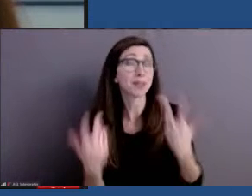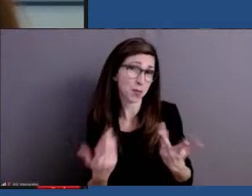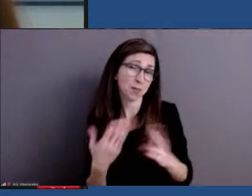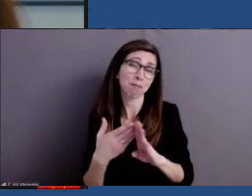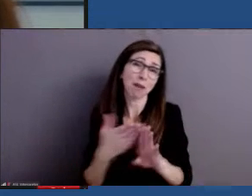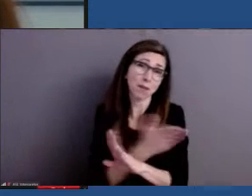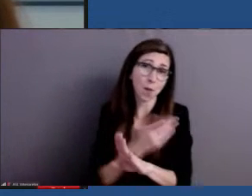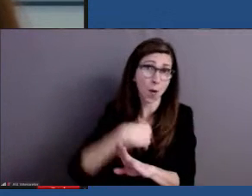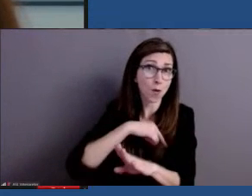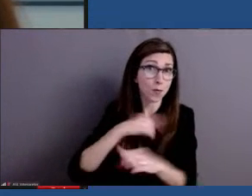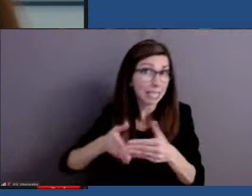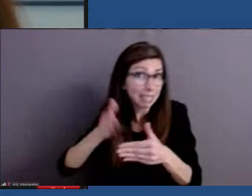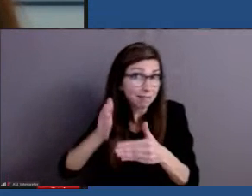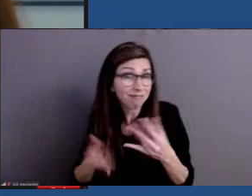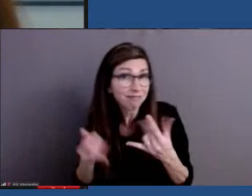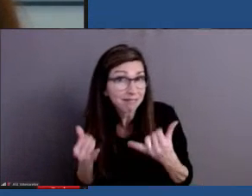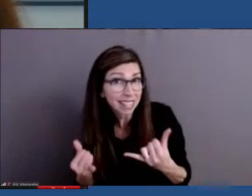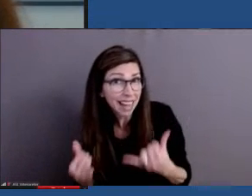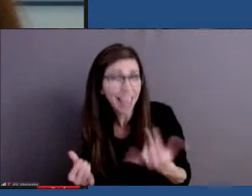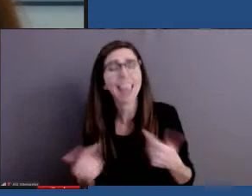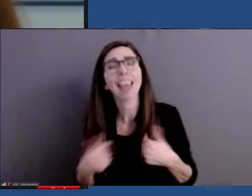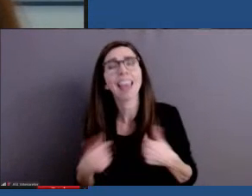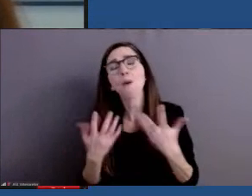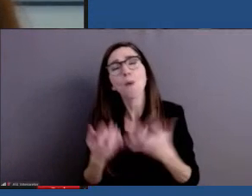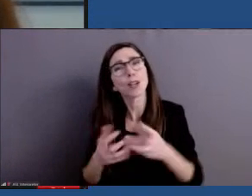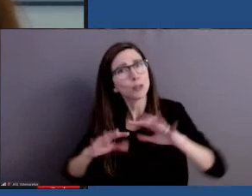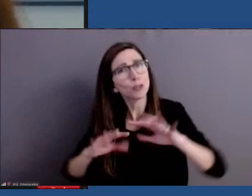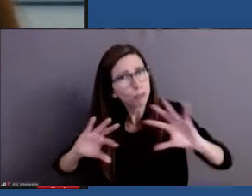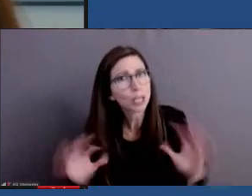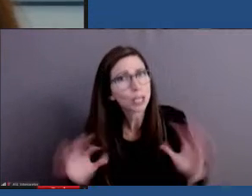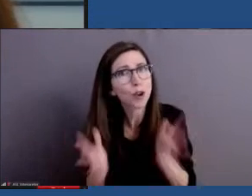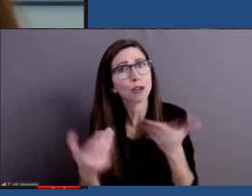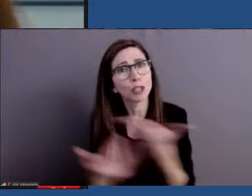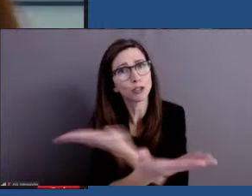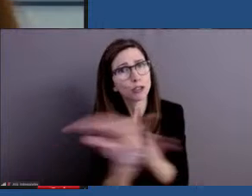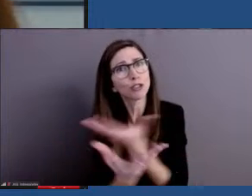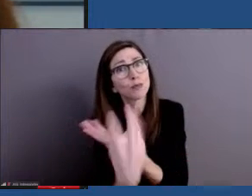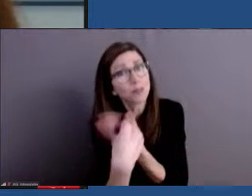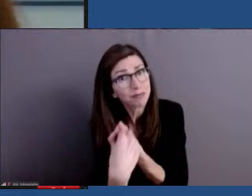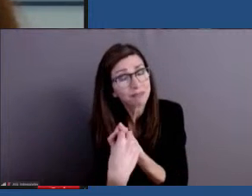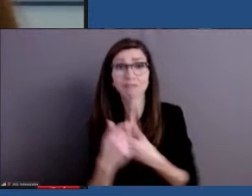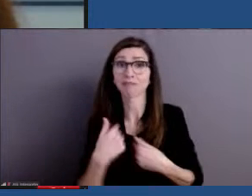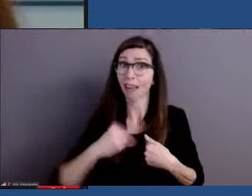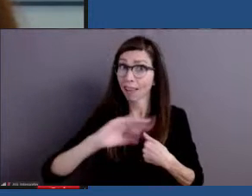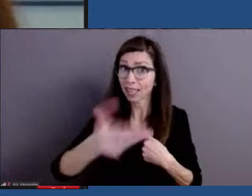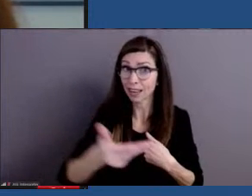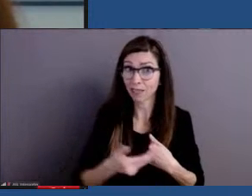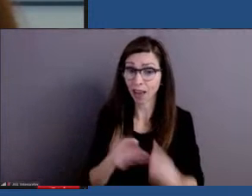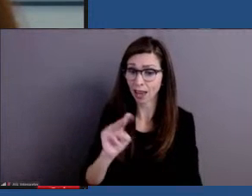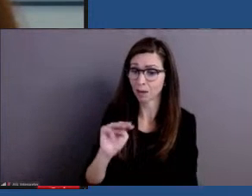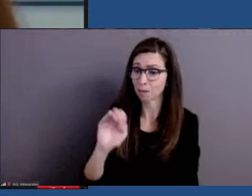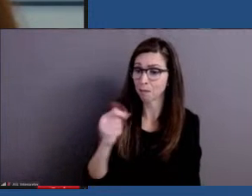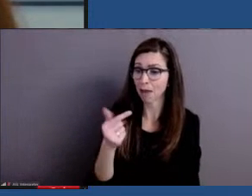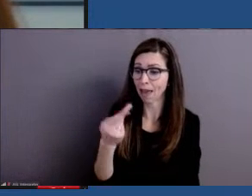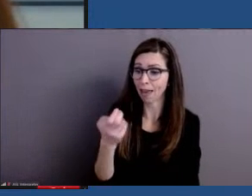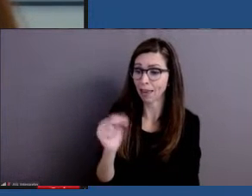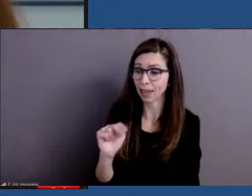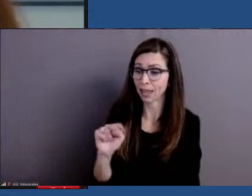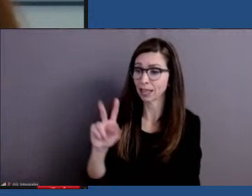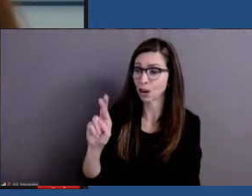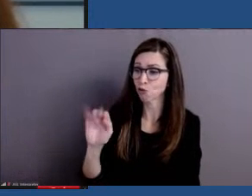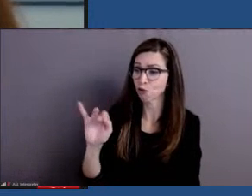tout le monde à participer avec nous. Before we end today, I'd like to encourage everyone to get involved. I would like to invite Megan Richards, Accessibility Initiatives